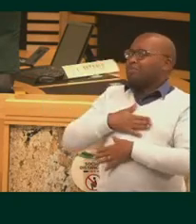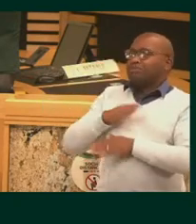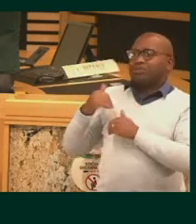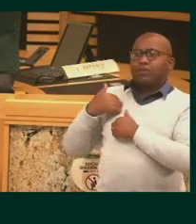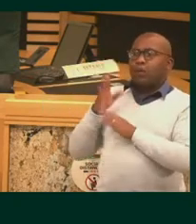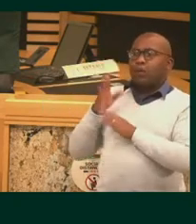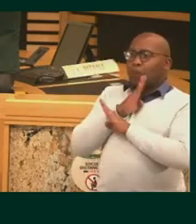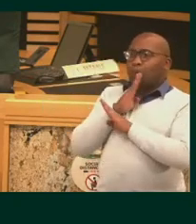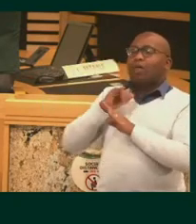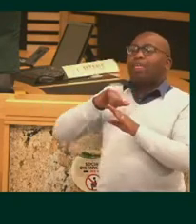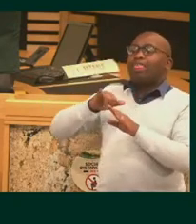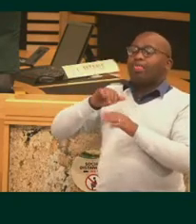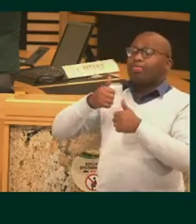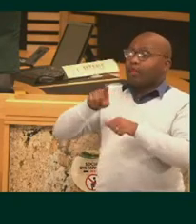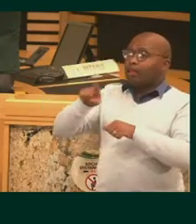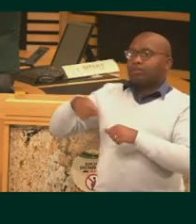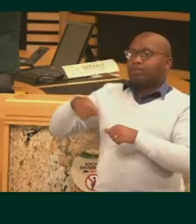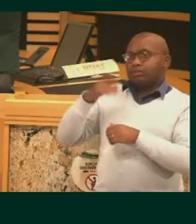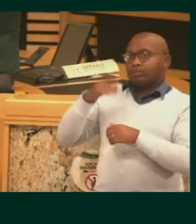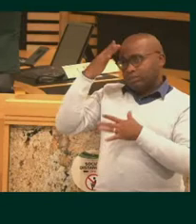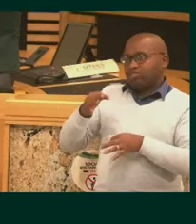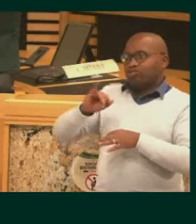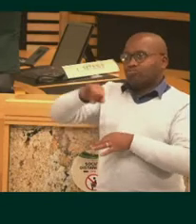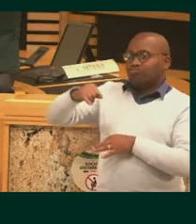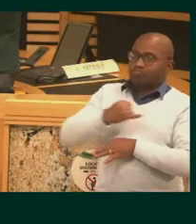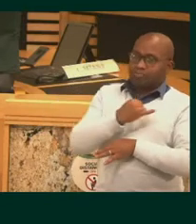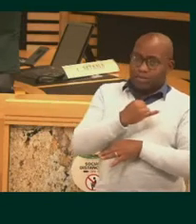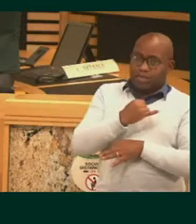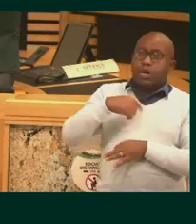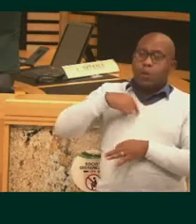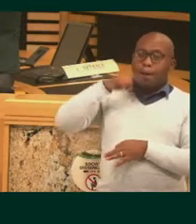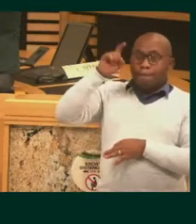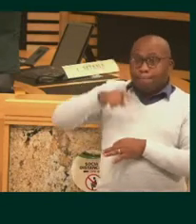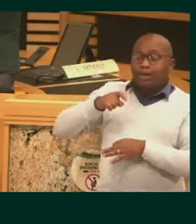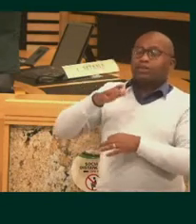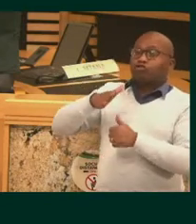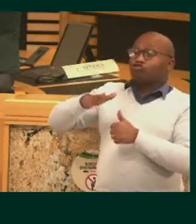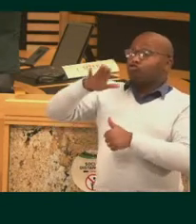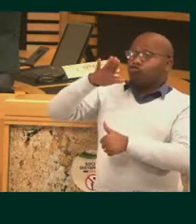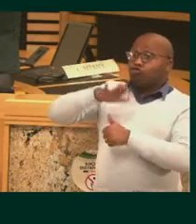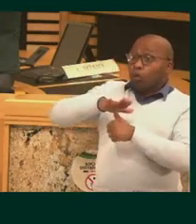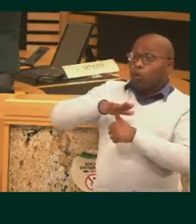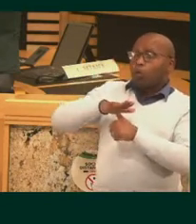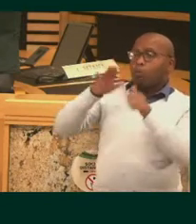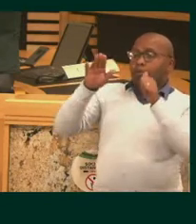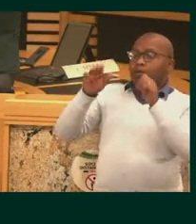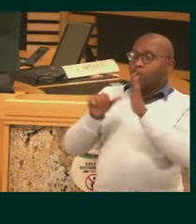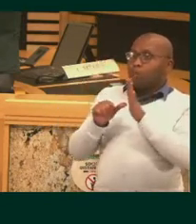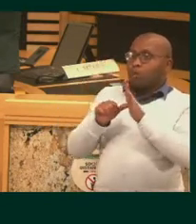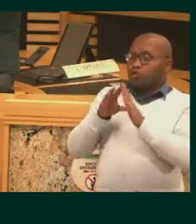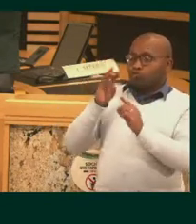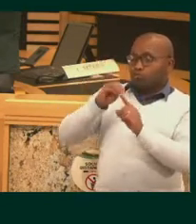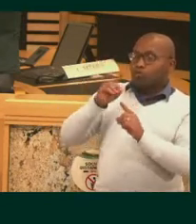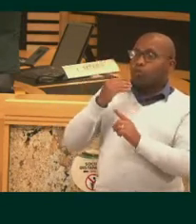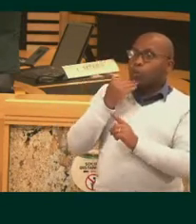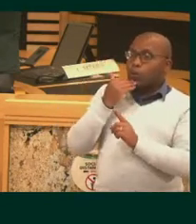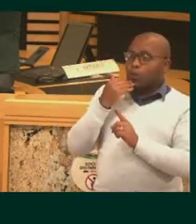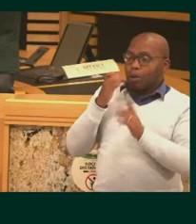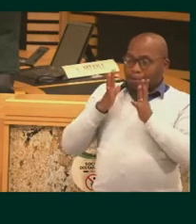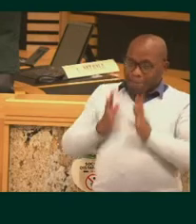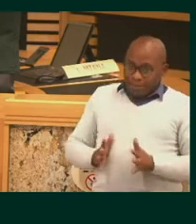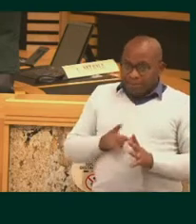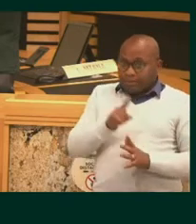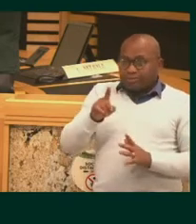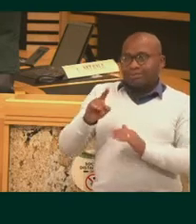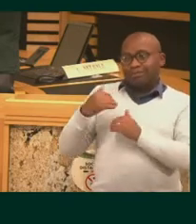tourist Safety and Security should be a top priority for Destination managers number two for the current Financial year Eastern Cape Department of